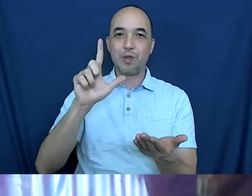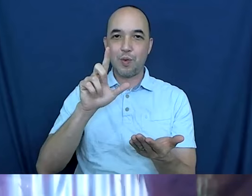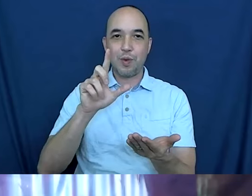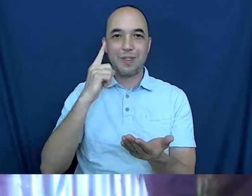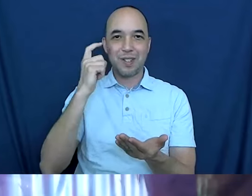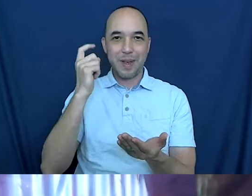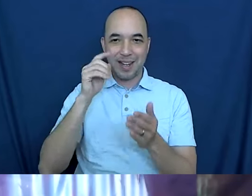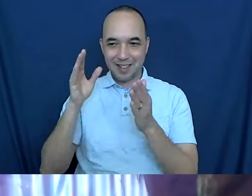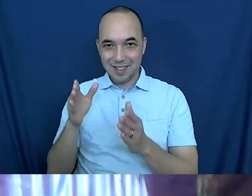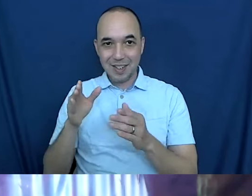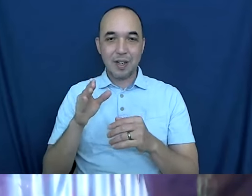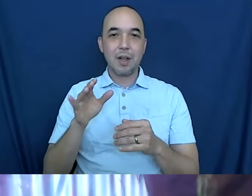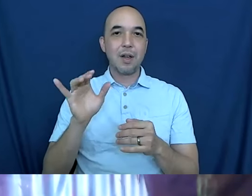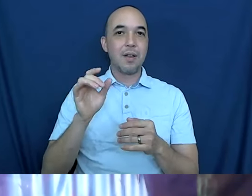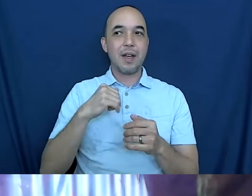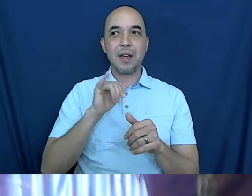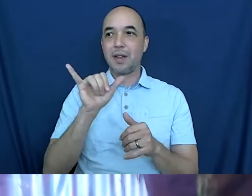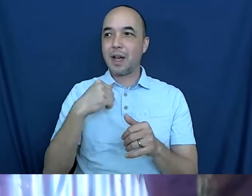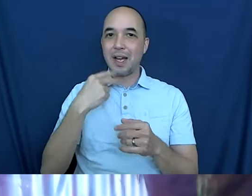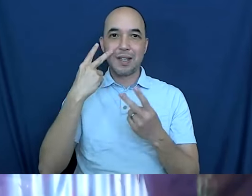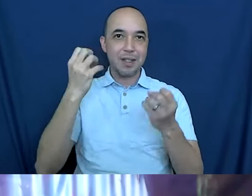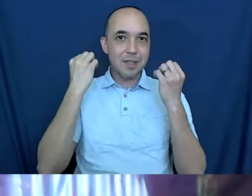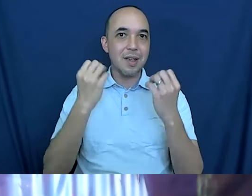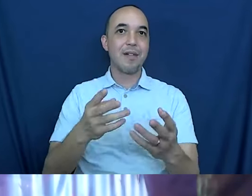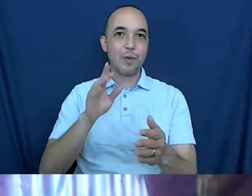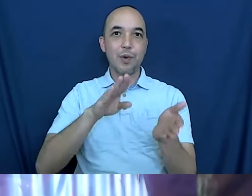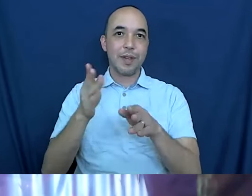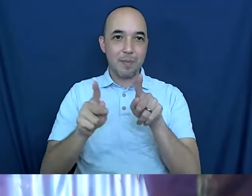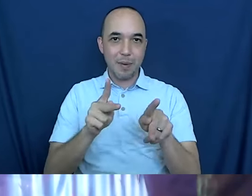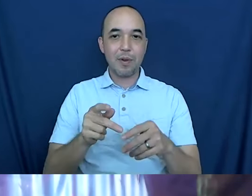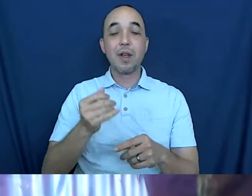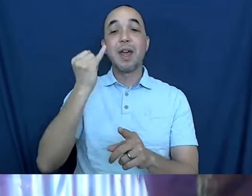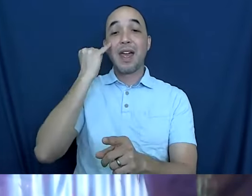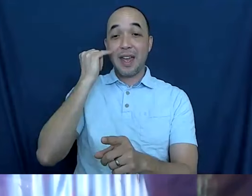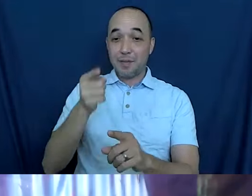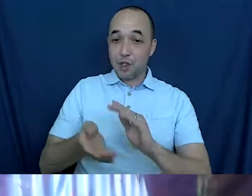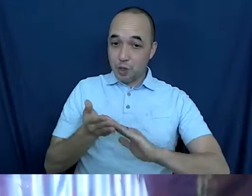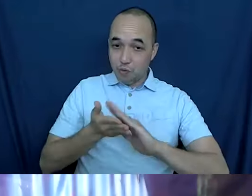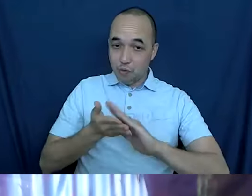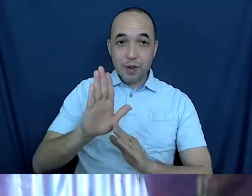dead people several times. It was she DMs your game, just be ready. Lovely.